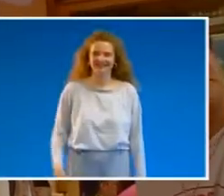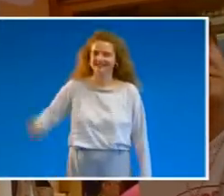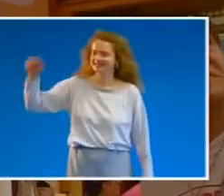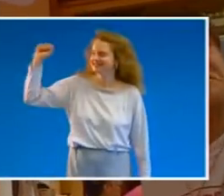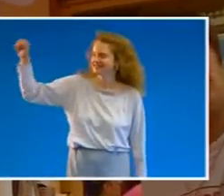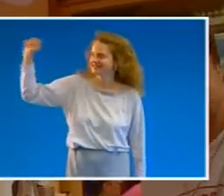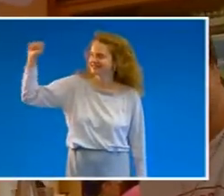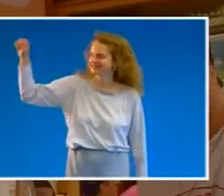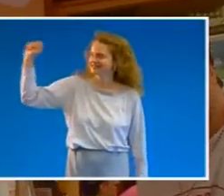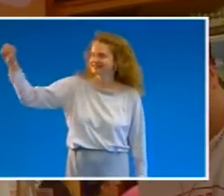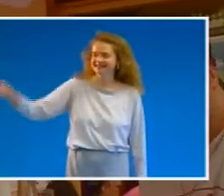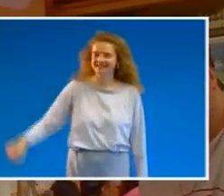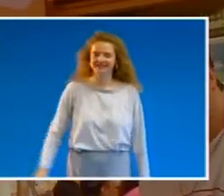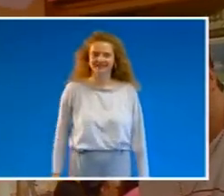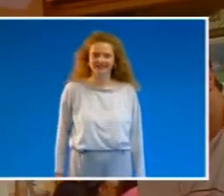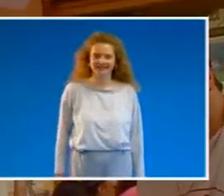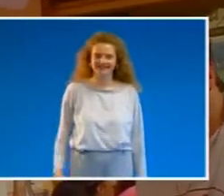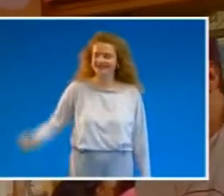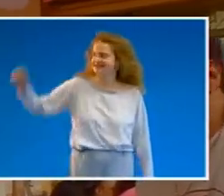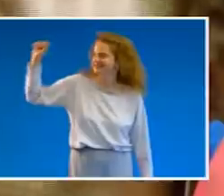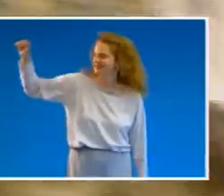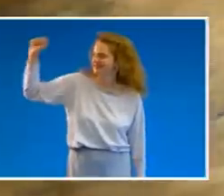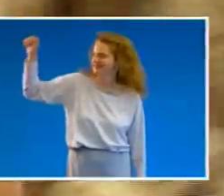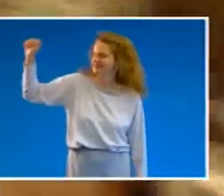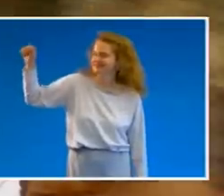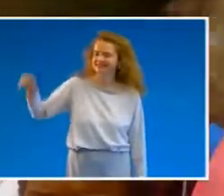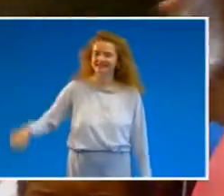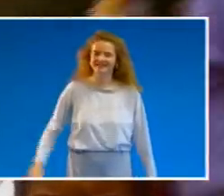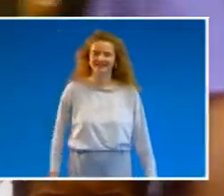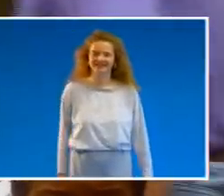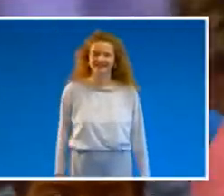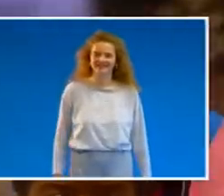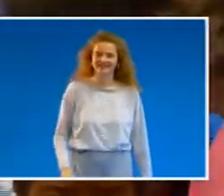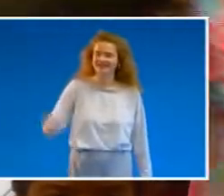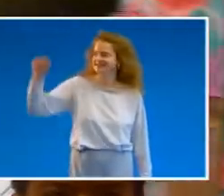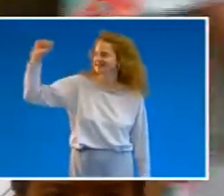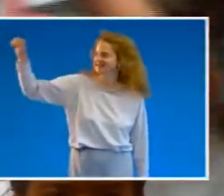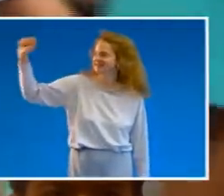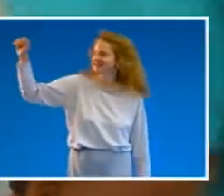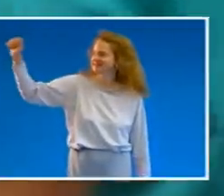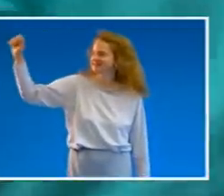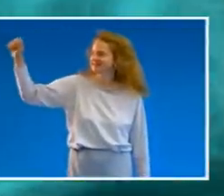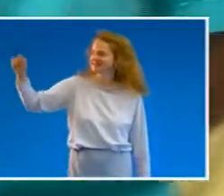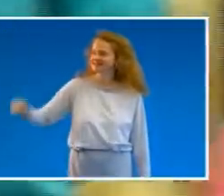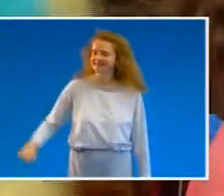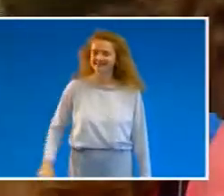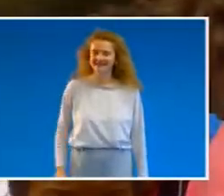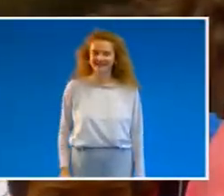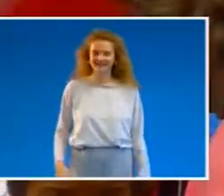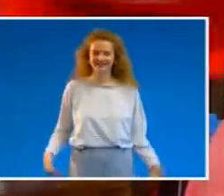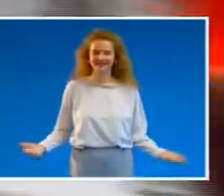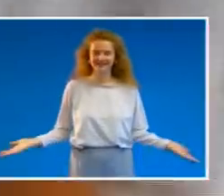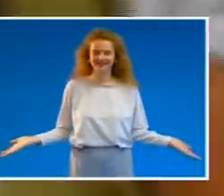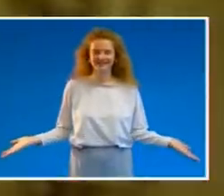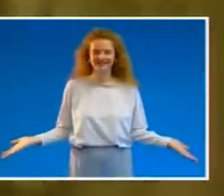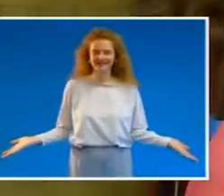Last evening, Cousin Peter came. Last evening, Cousin Peter came. Last evening, Cousin Peter came to say